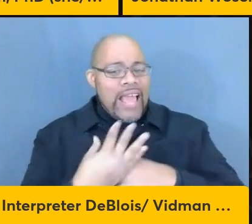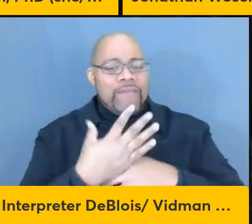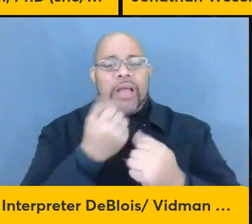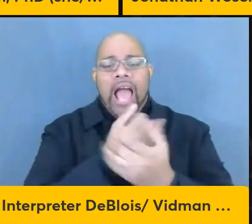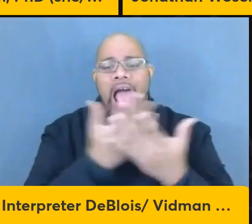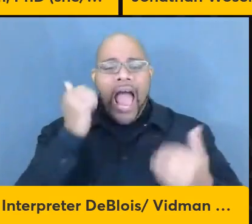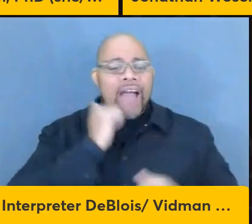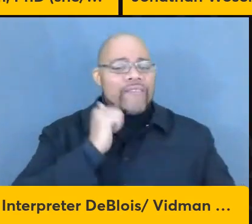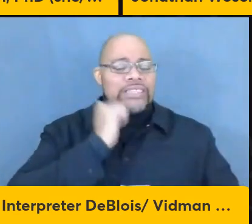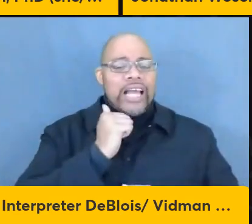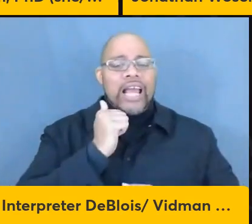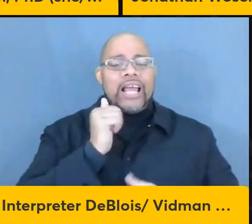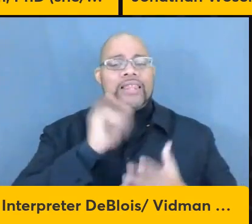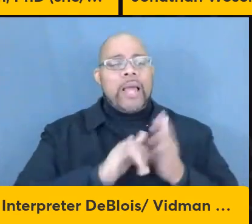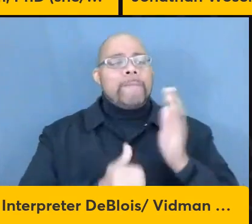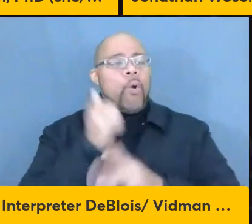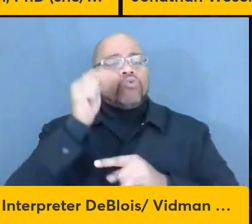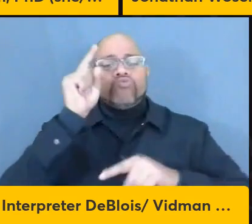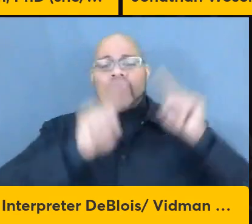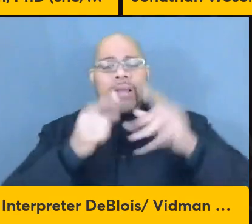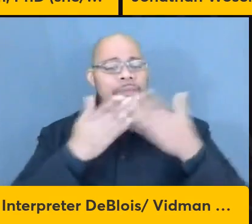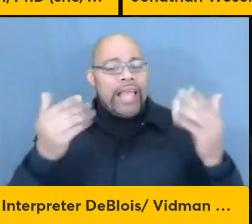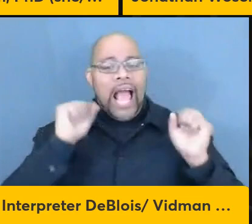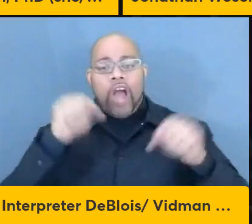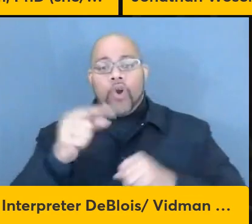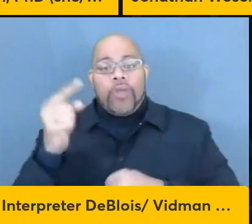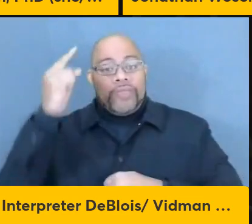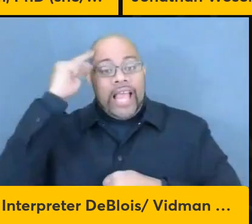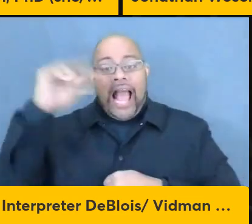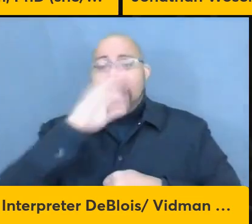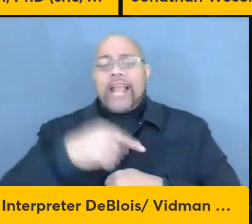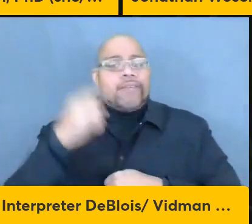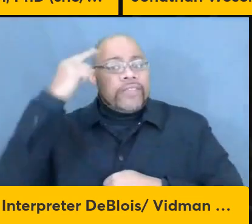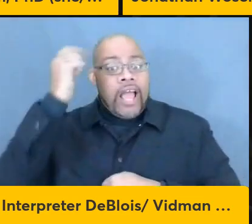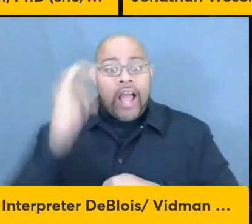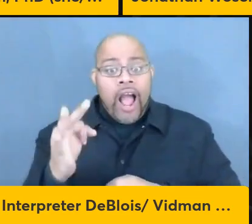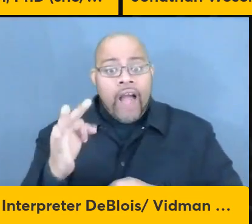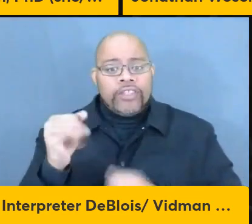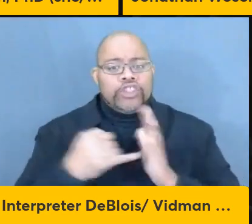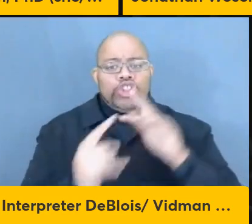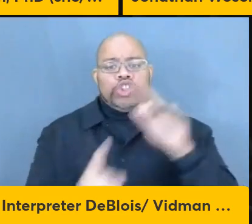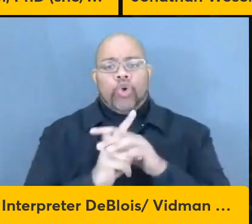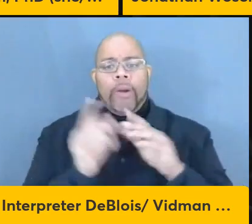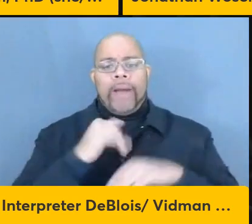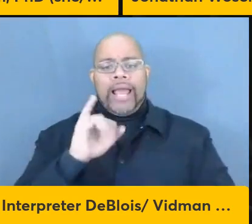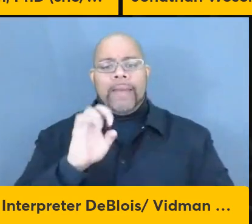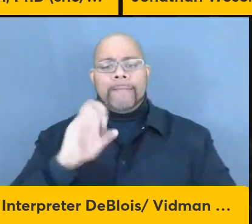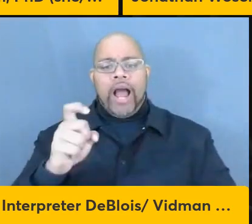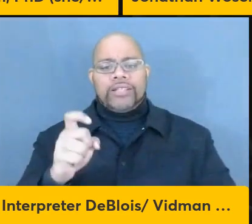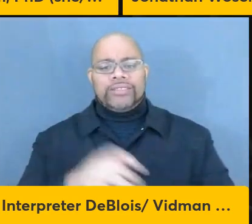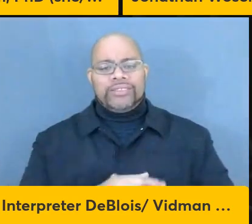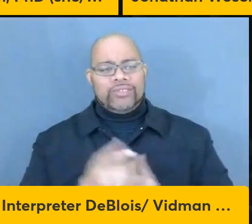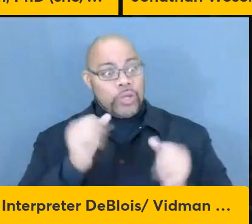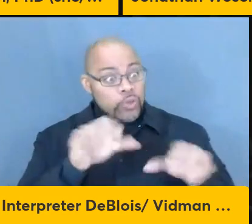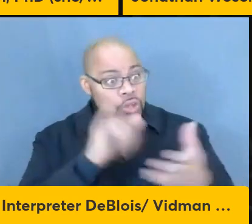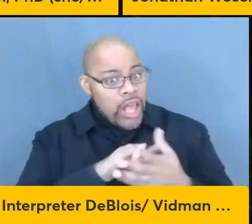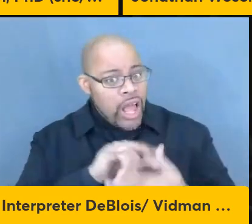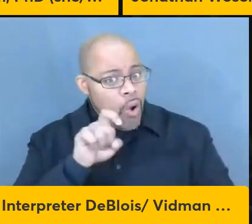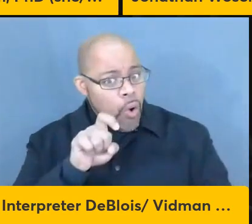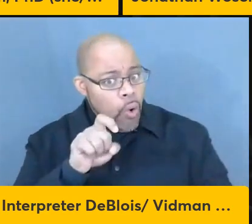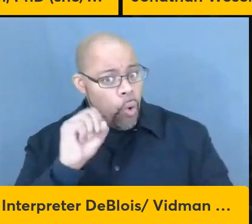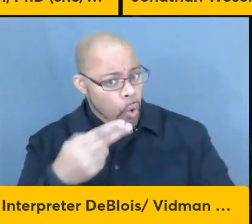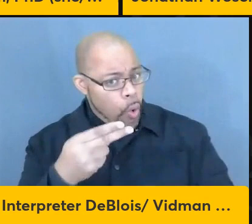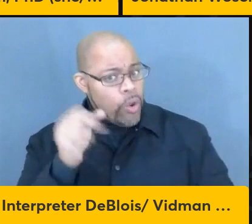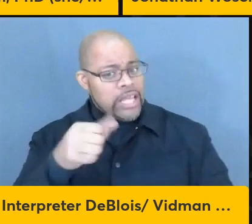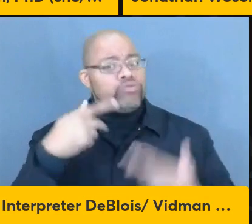of the most random thing I could never even think of, just shows up in my inbox. And I'm like, you can do that. Oh